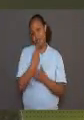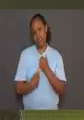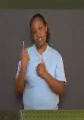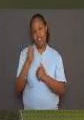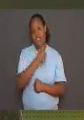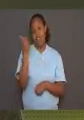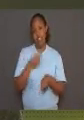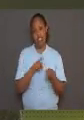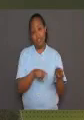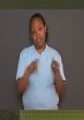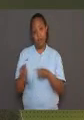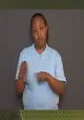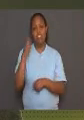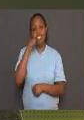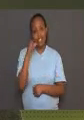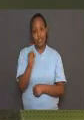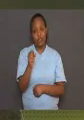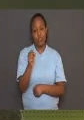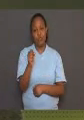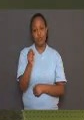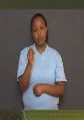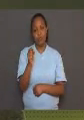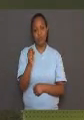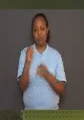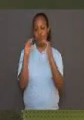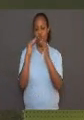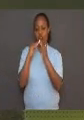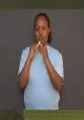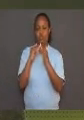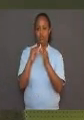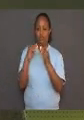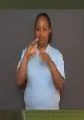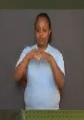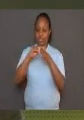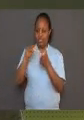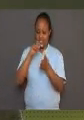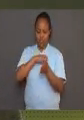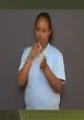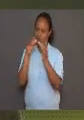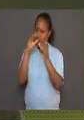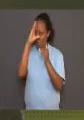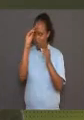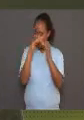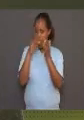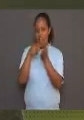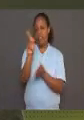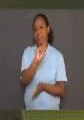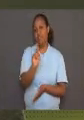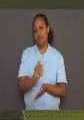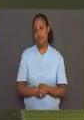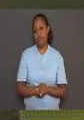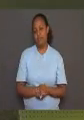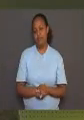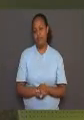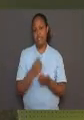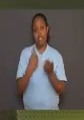Other times, women are not paid the same amount as men. If there